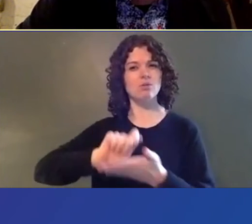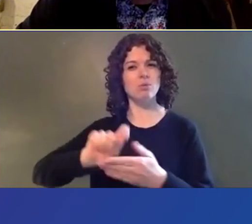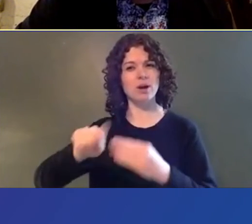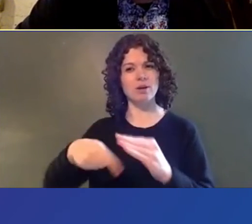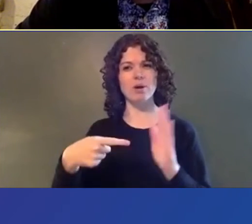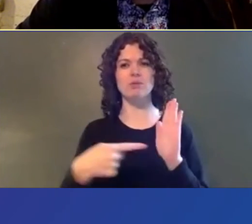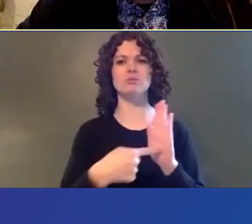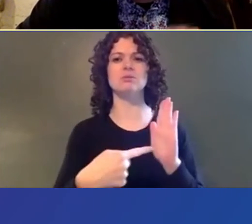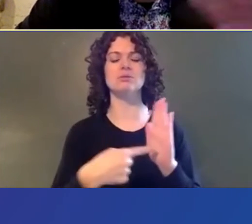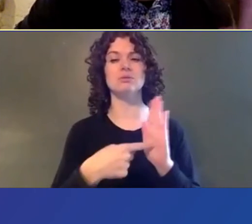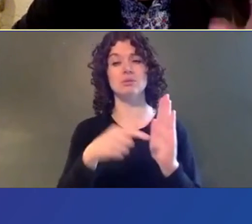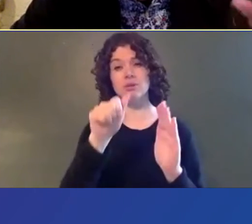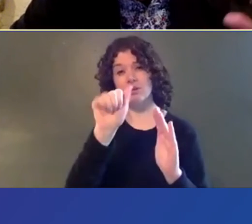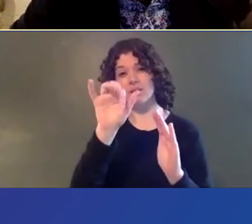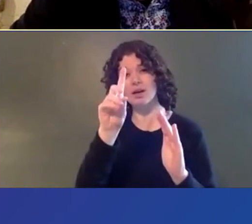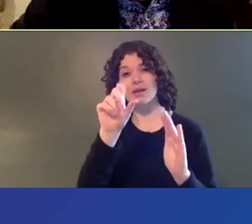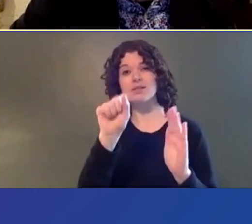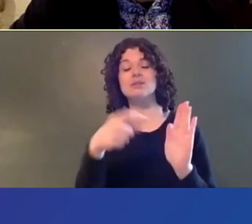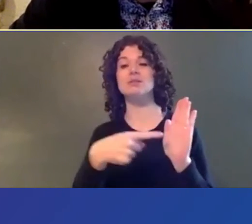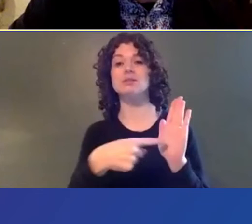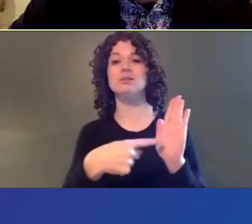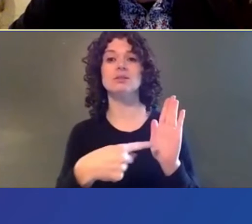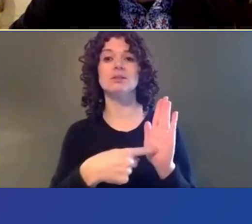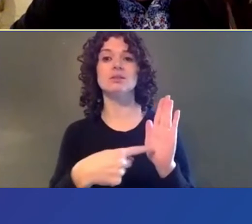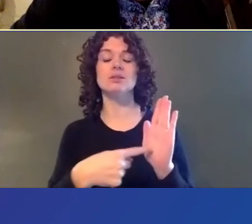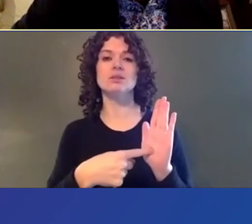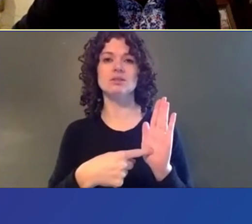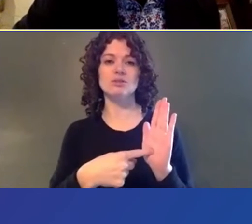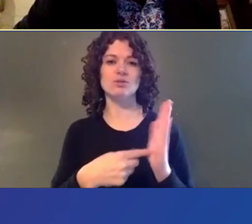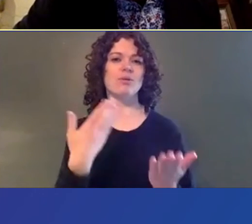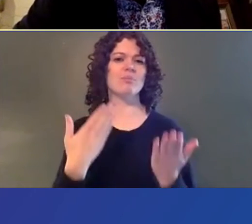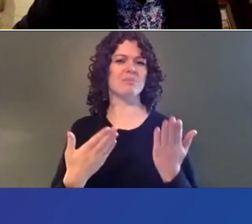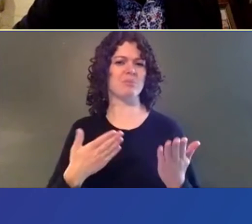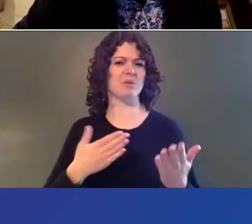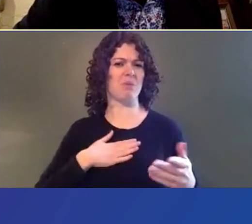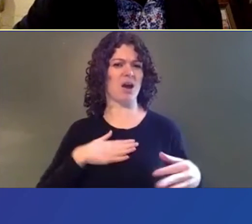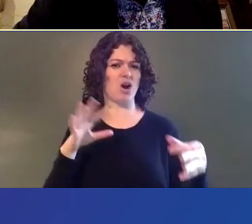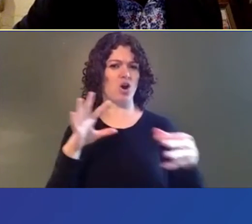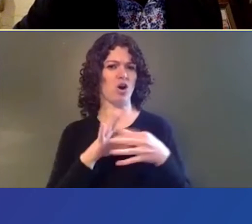attention. So maybe I'm talking about something slightly different here, but